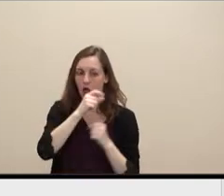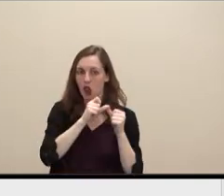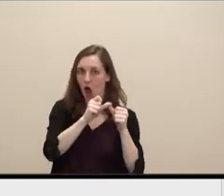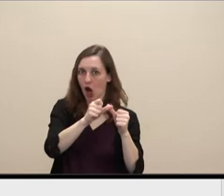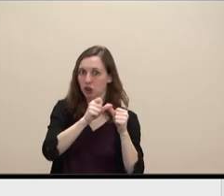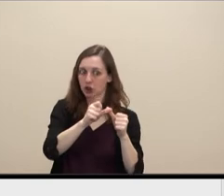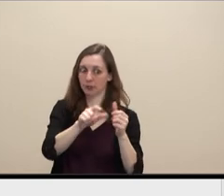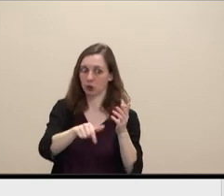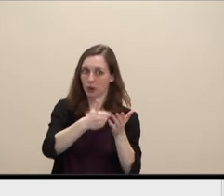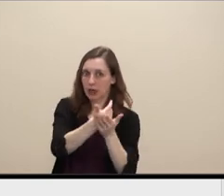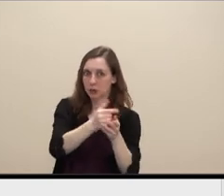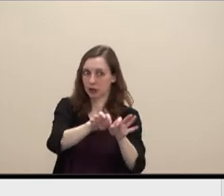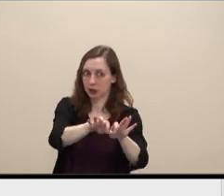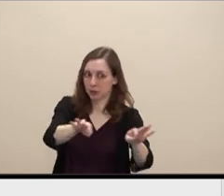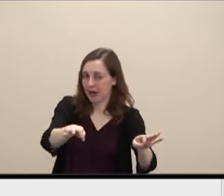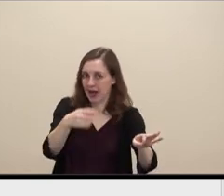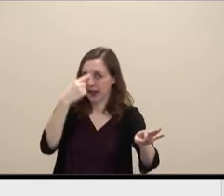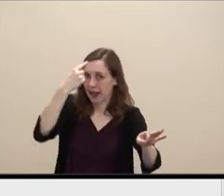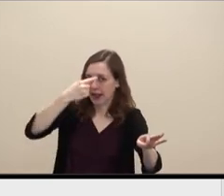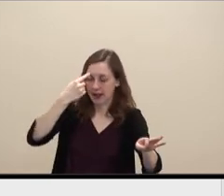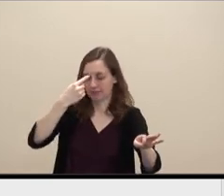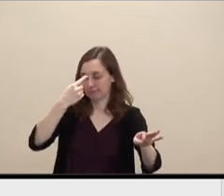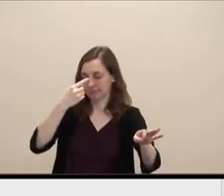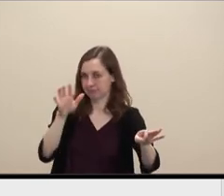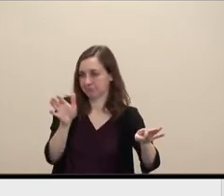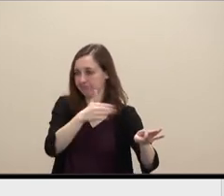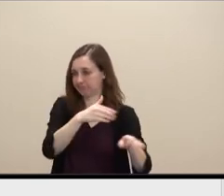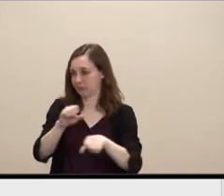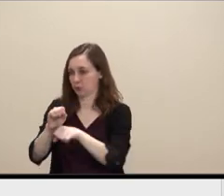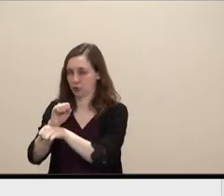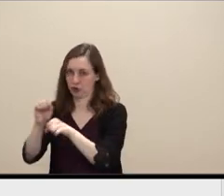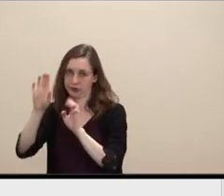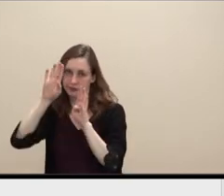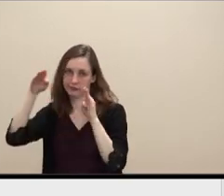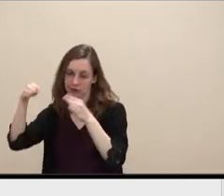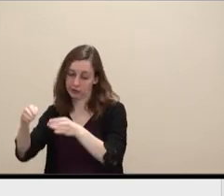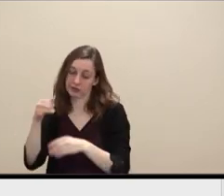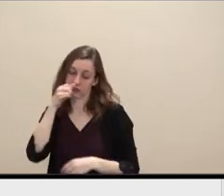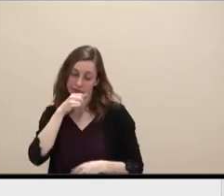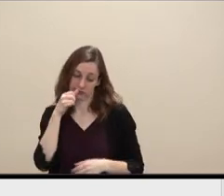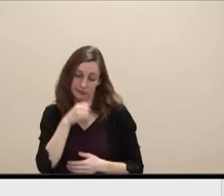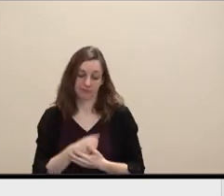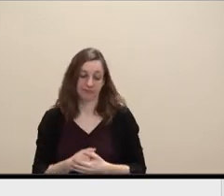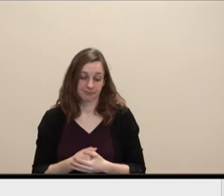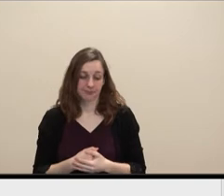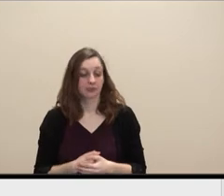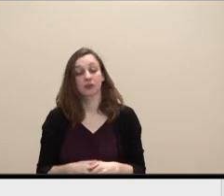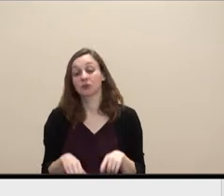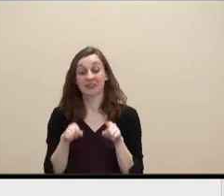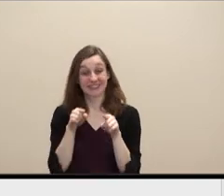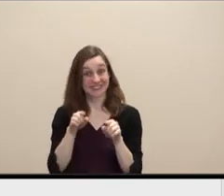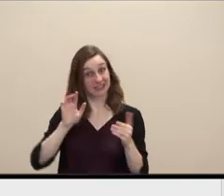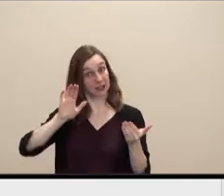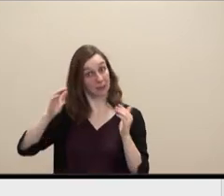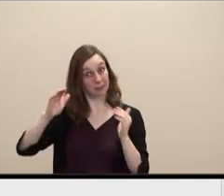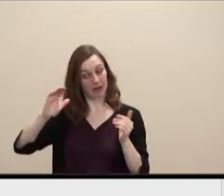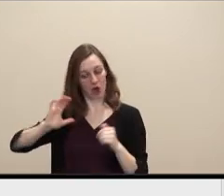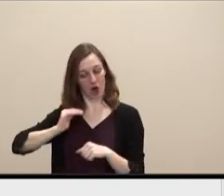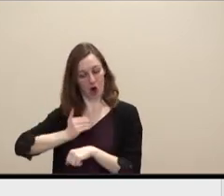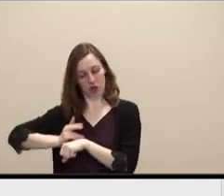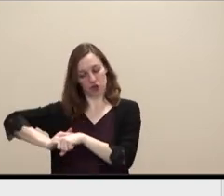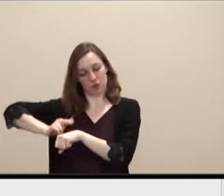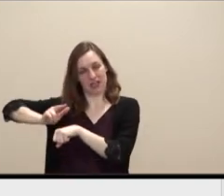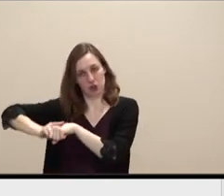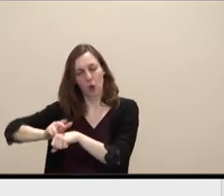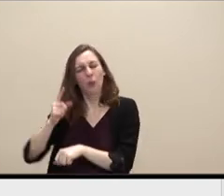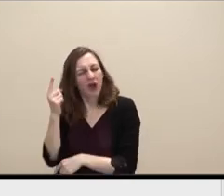Learning is really complicated. Yeah. Credit accrual problem. To compare this to what we traditionally deal with, because we